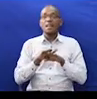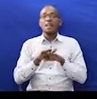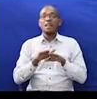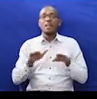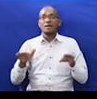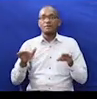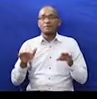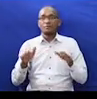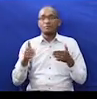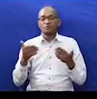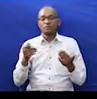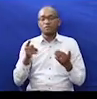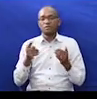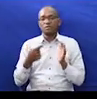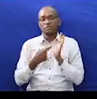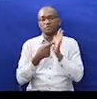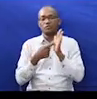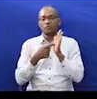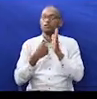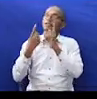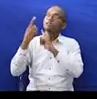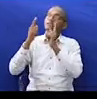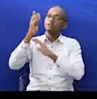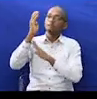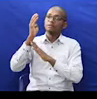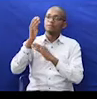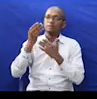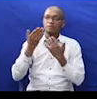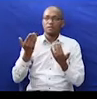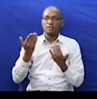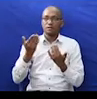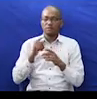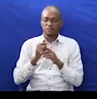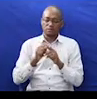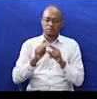of the trees. And these angles makes the ground to the top,